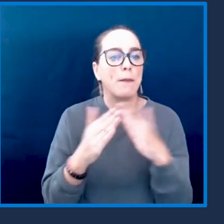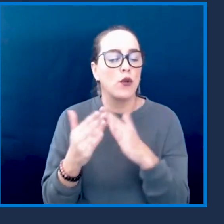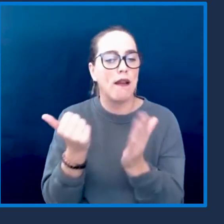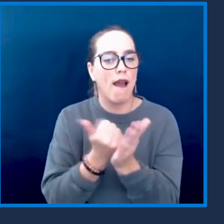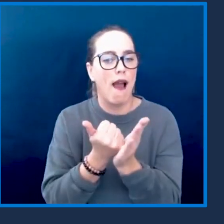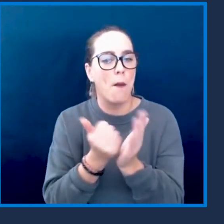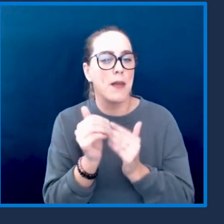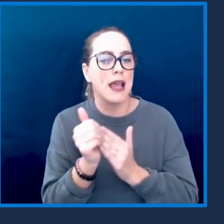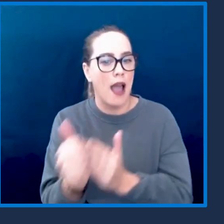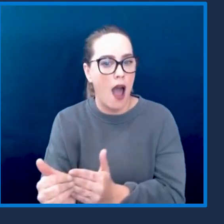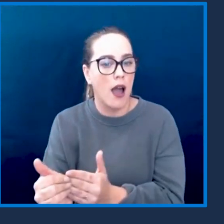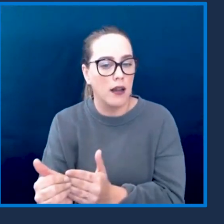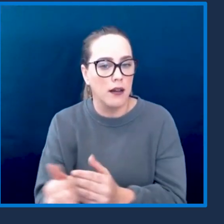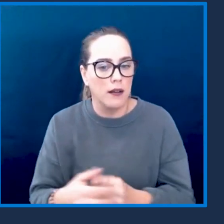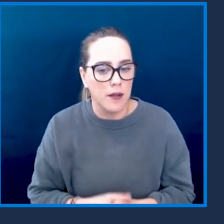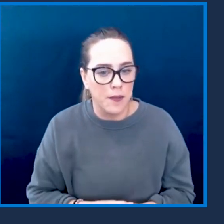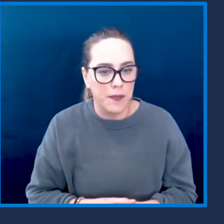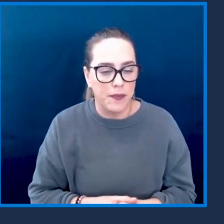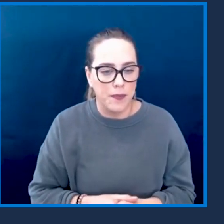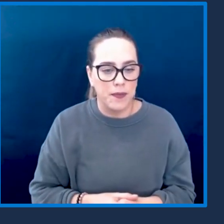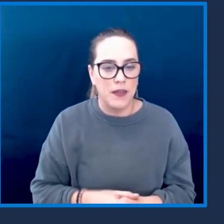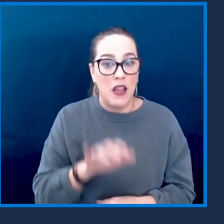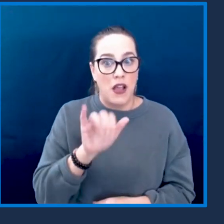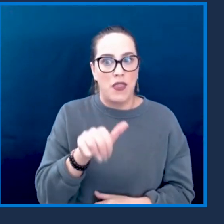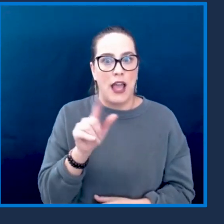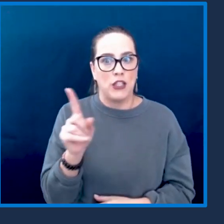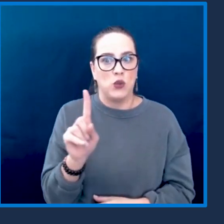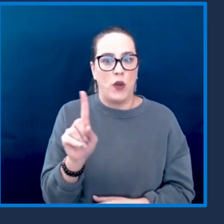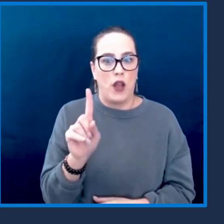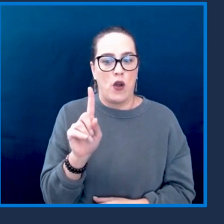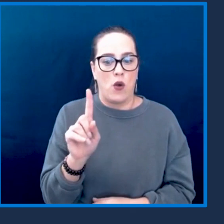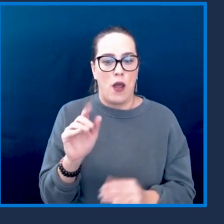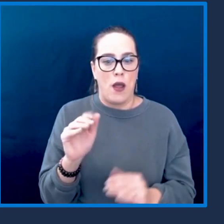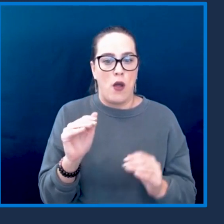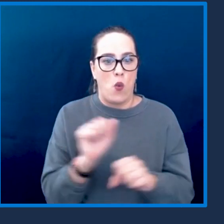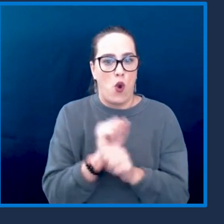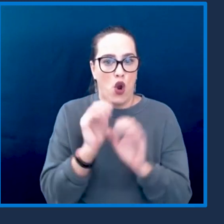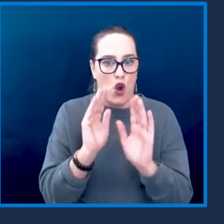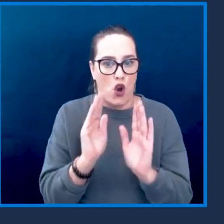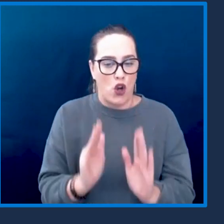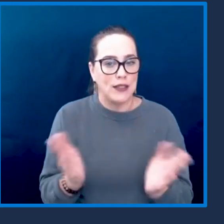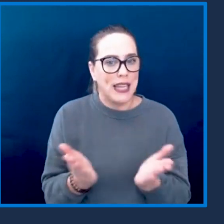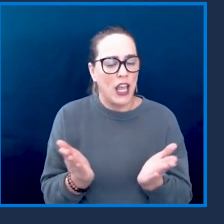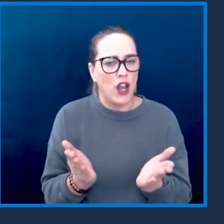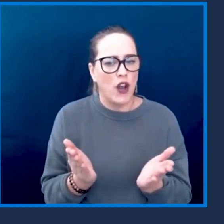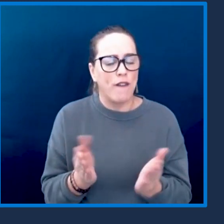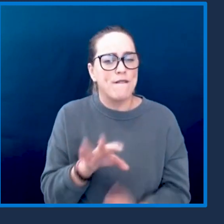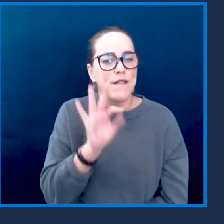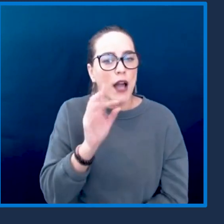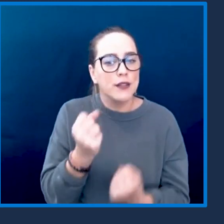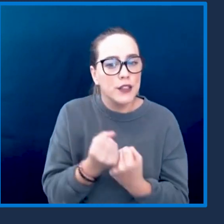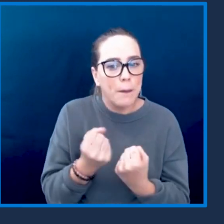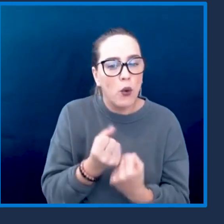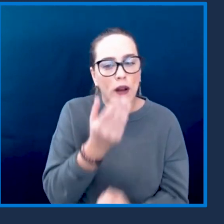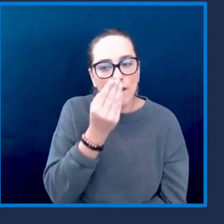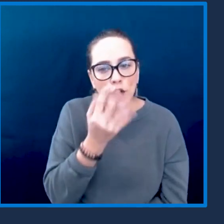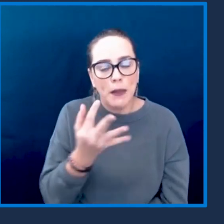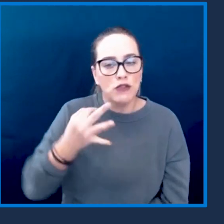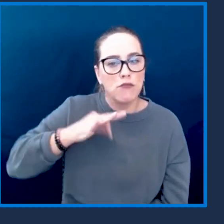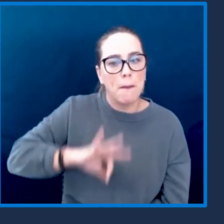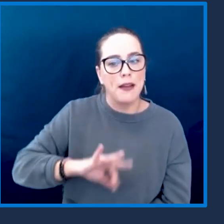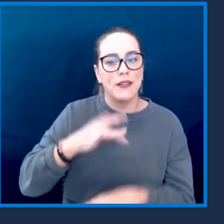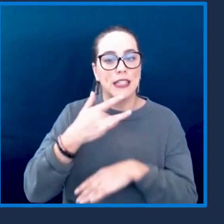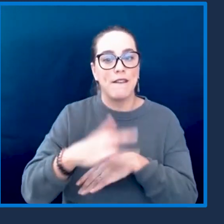a go-to resource for employees who are looking for support and information about the benefits that are available